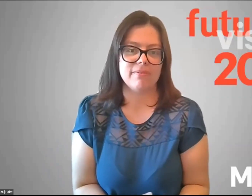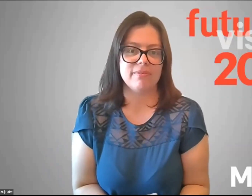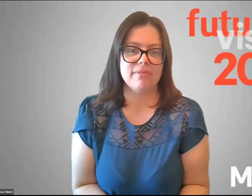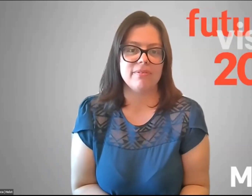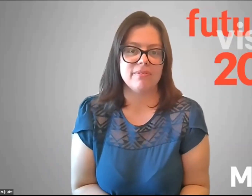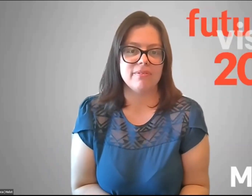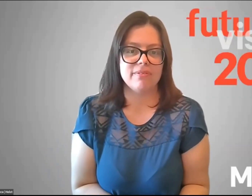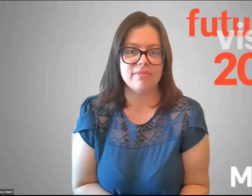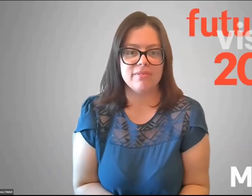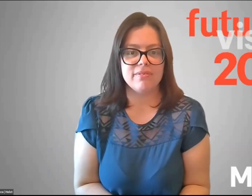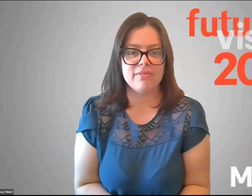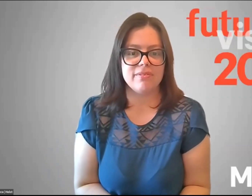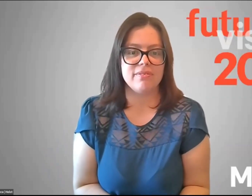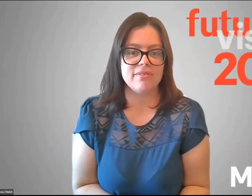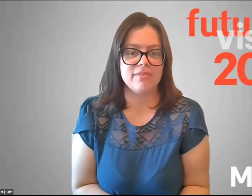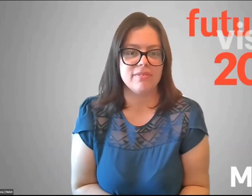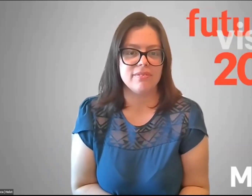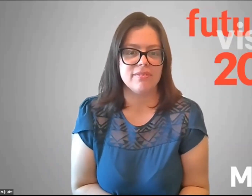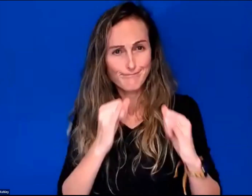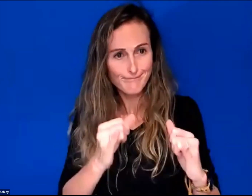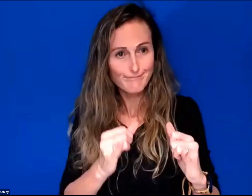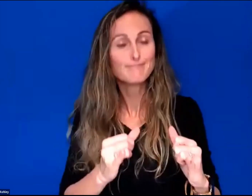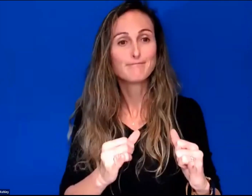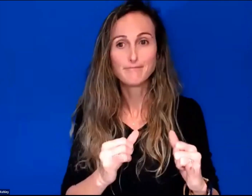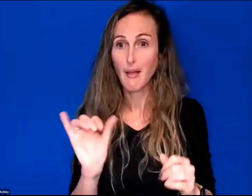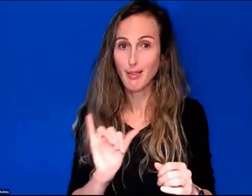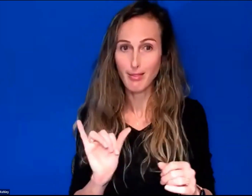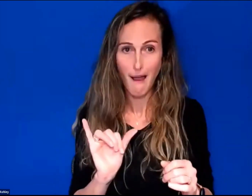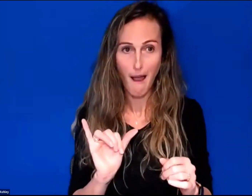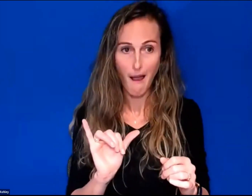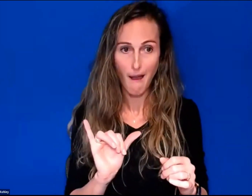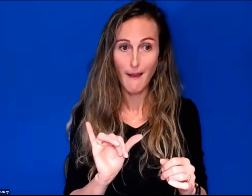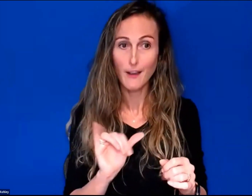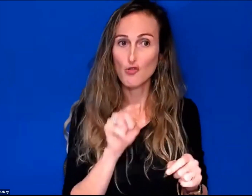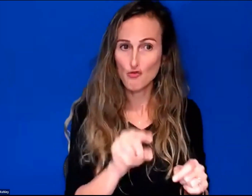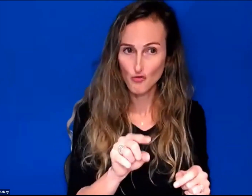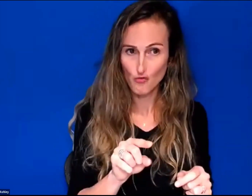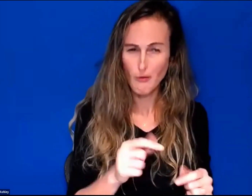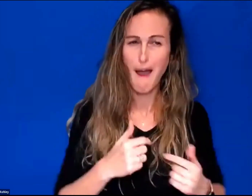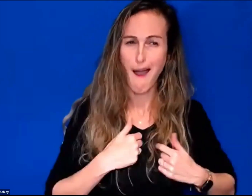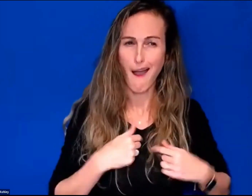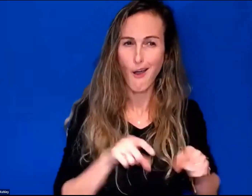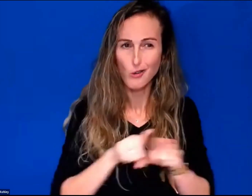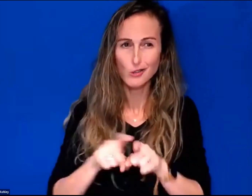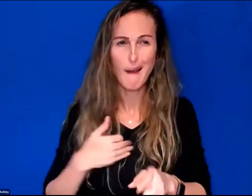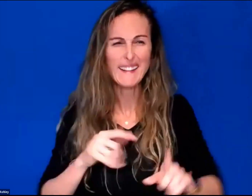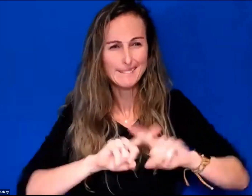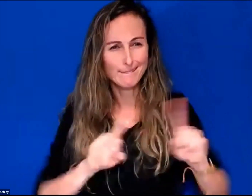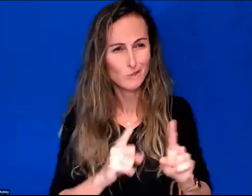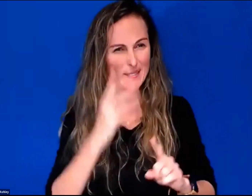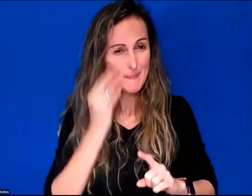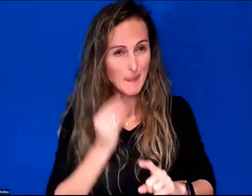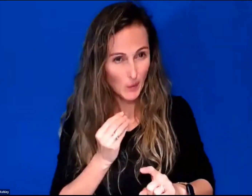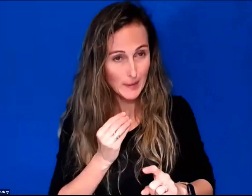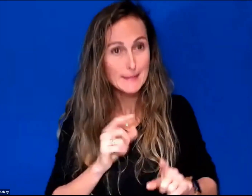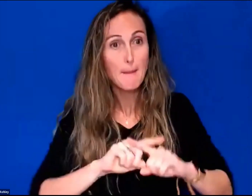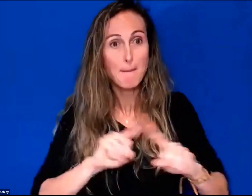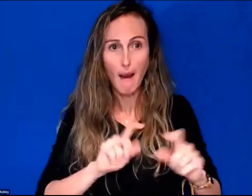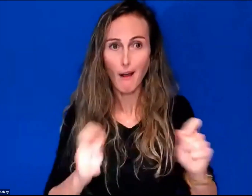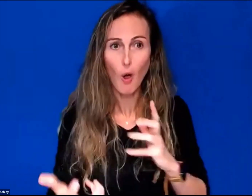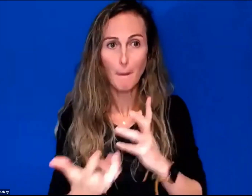like at the end of the day, you know, you and me, we kind of had a different experience in terms of how accommodation will provide to